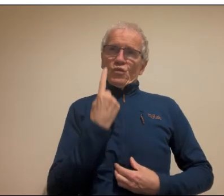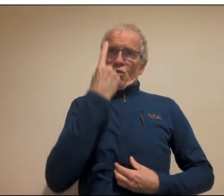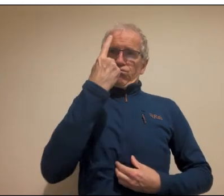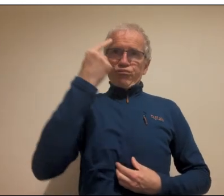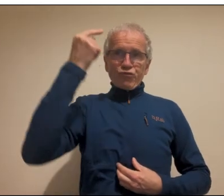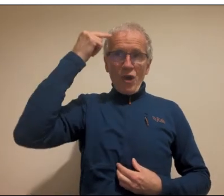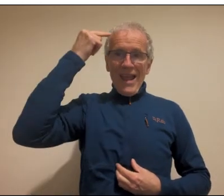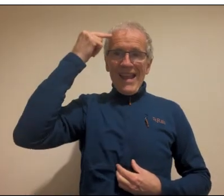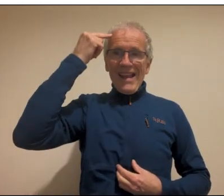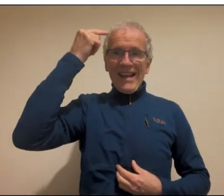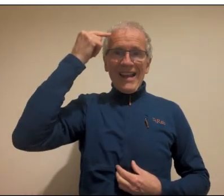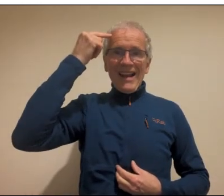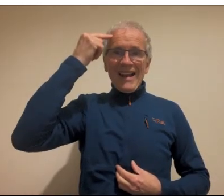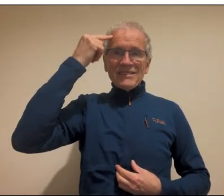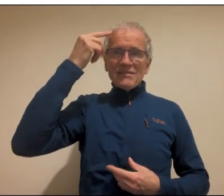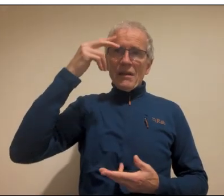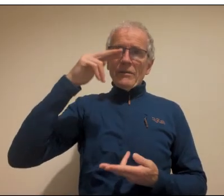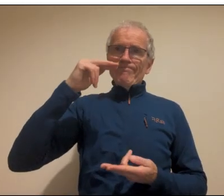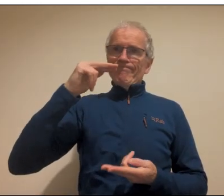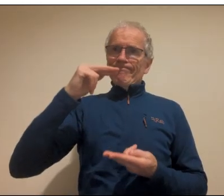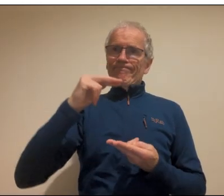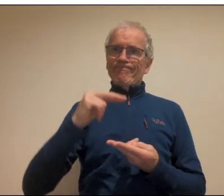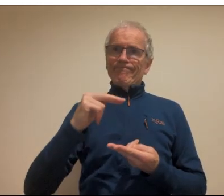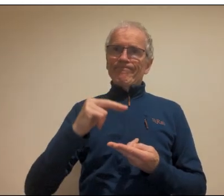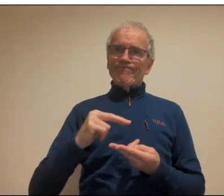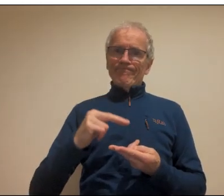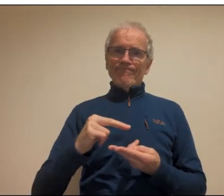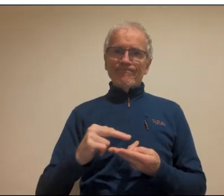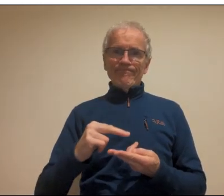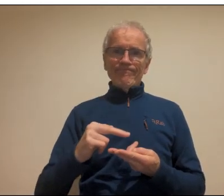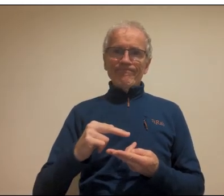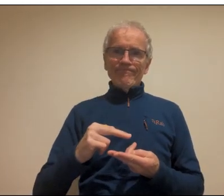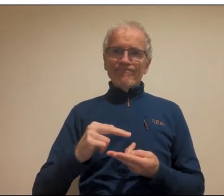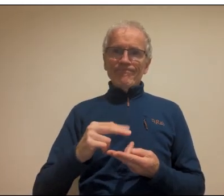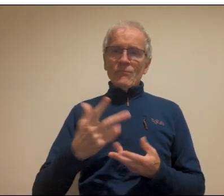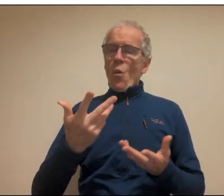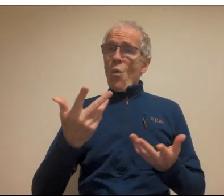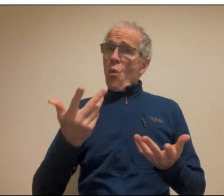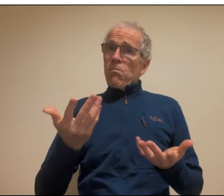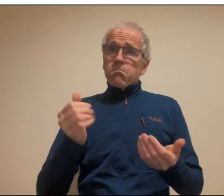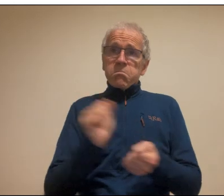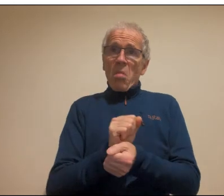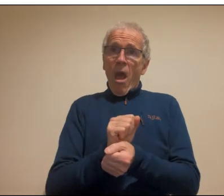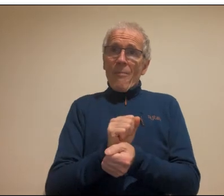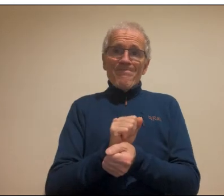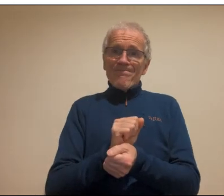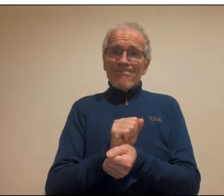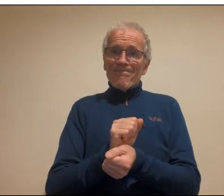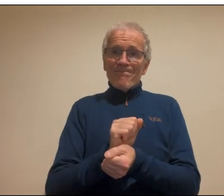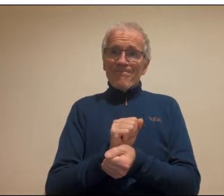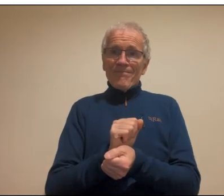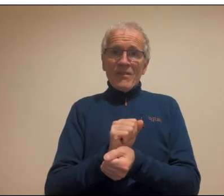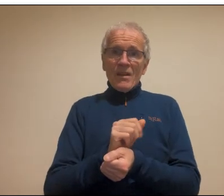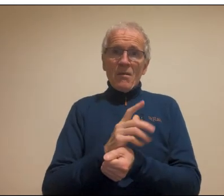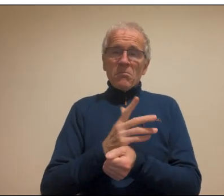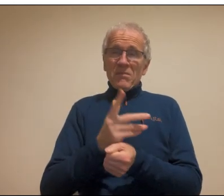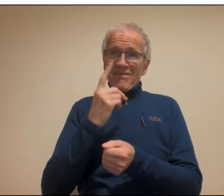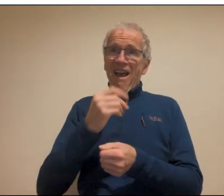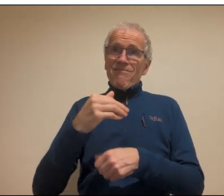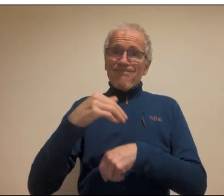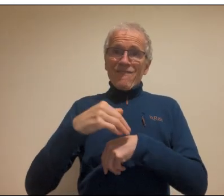A transient ischemic attack, TIA, is known as a mini-stroke, but blood flow to the brain is